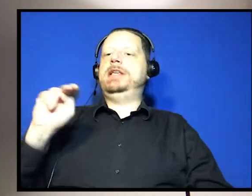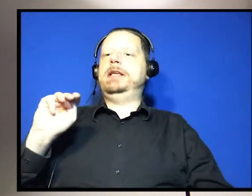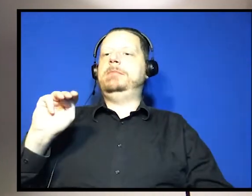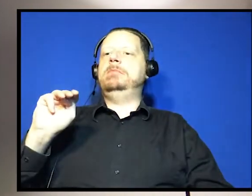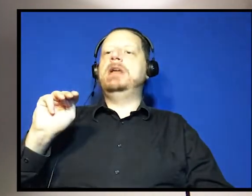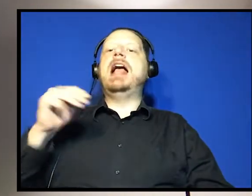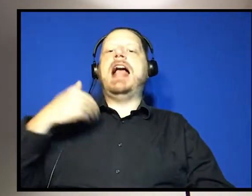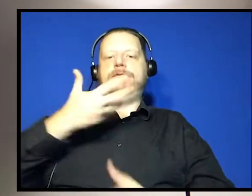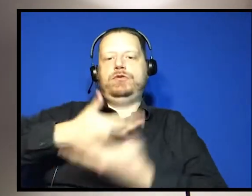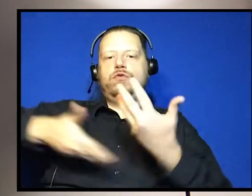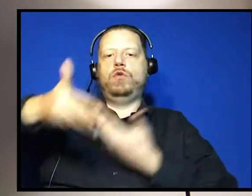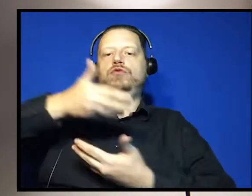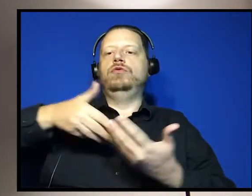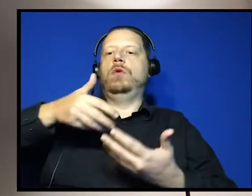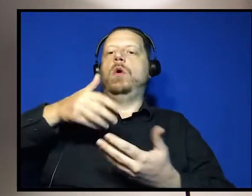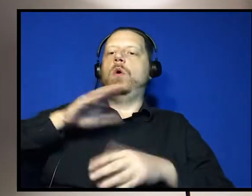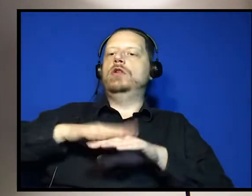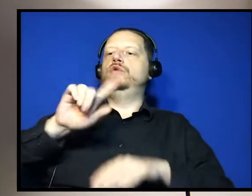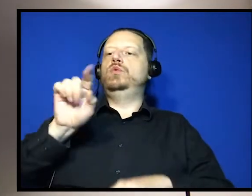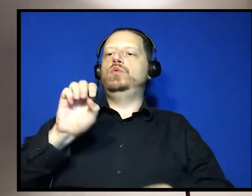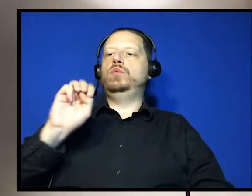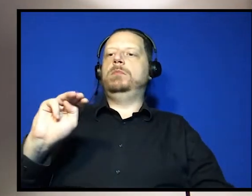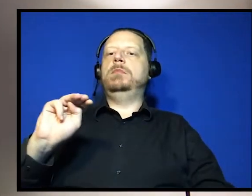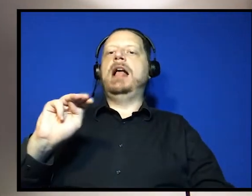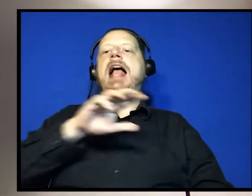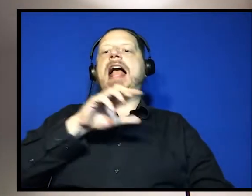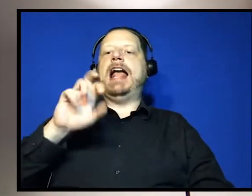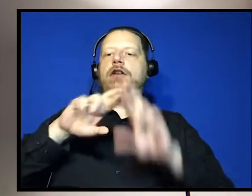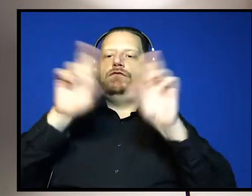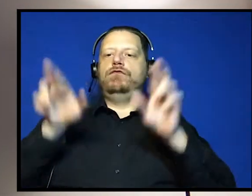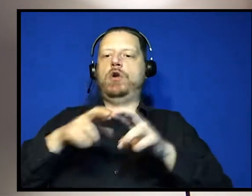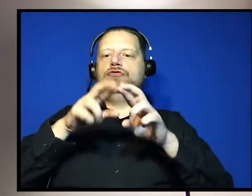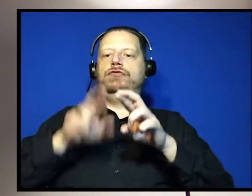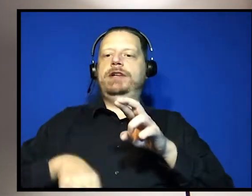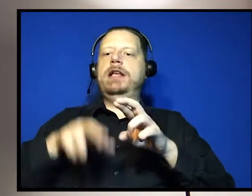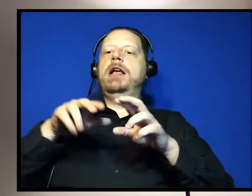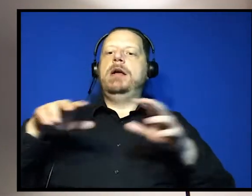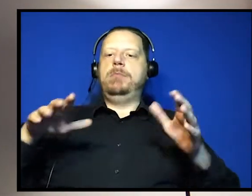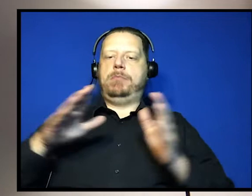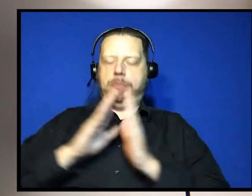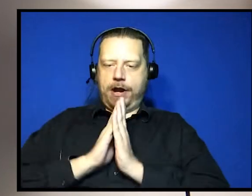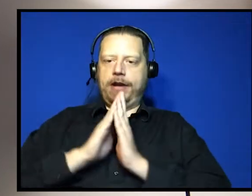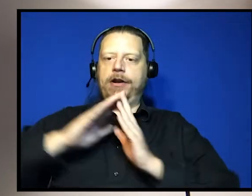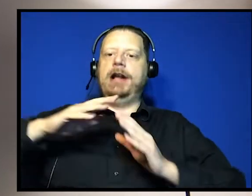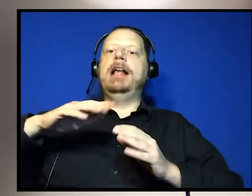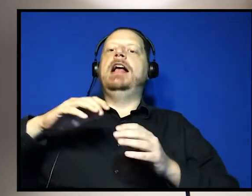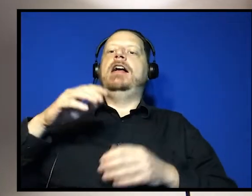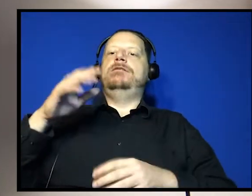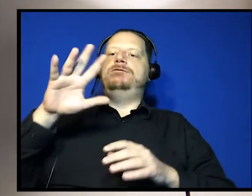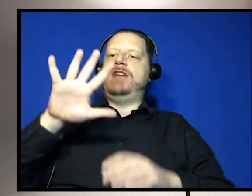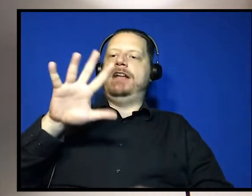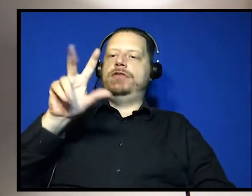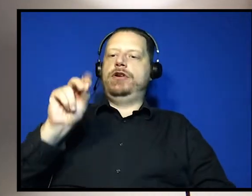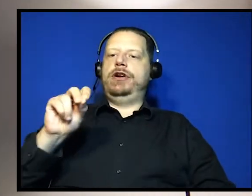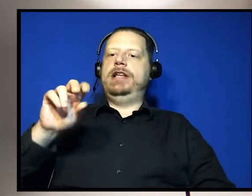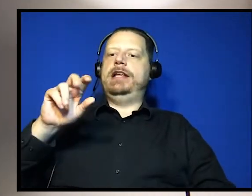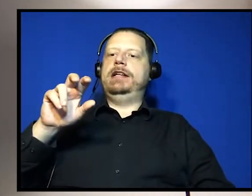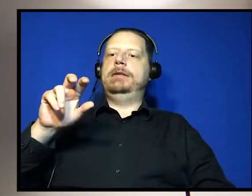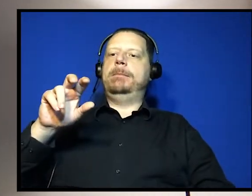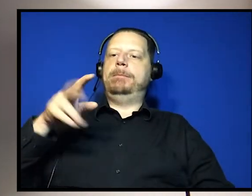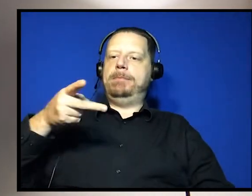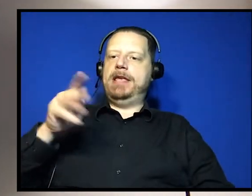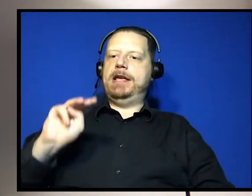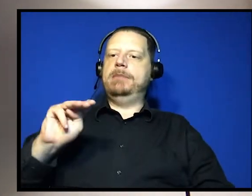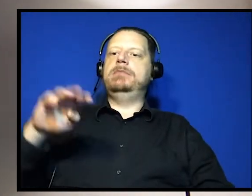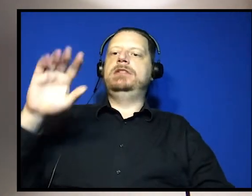our socials on Zoom. Additionally, pray the Rosary with us on Zoom each Sunday at 5:30 p.m. and on Wednesdays